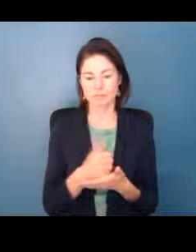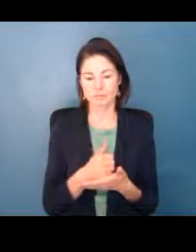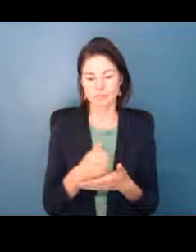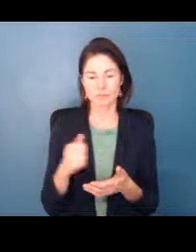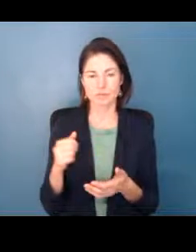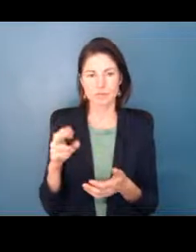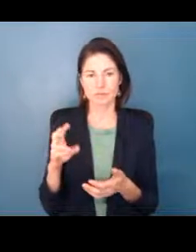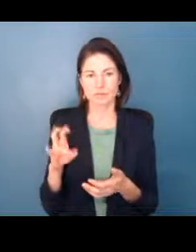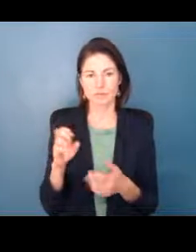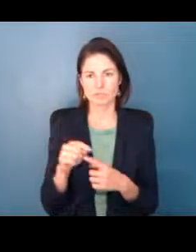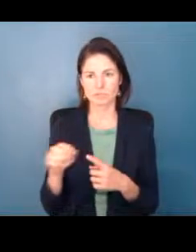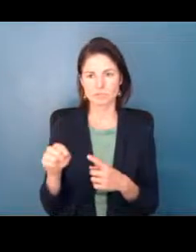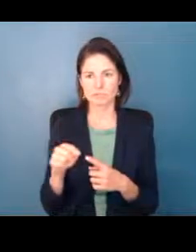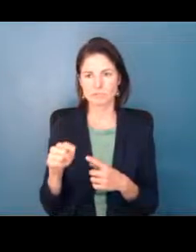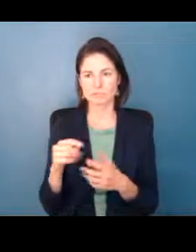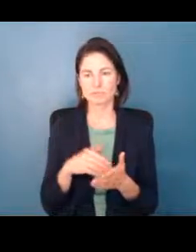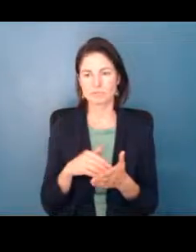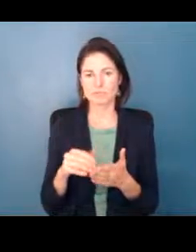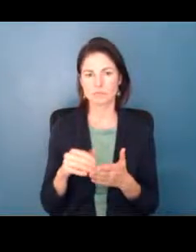in delegated allocations.